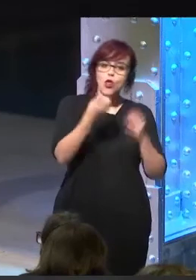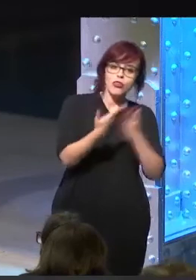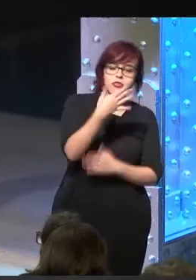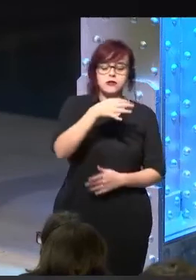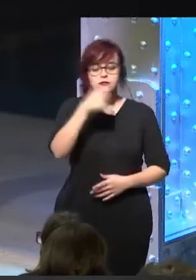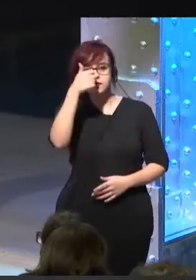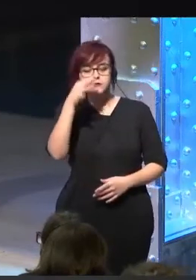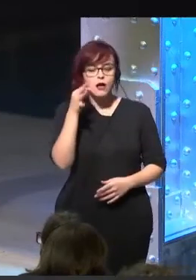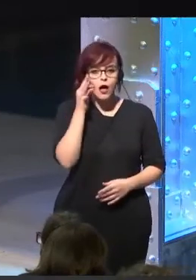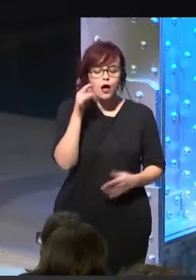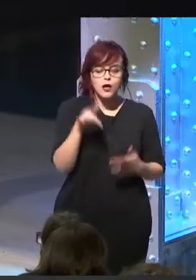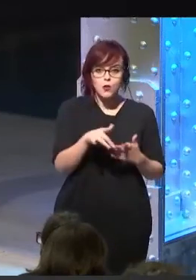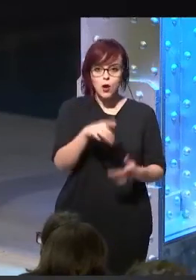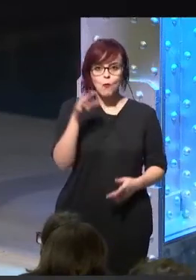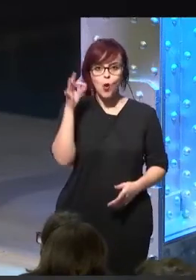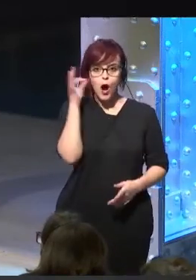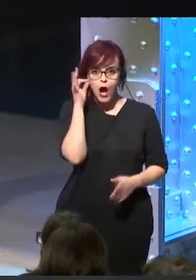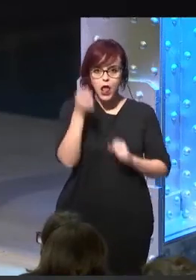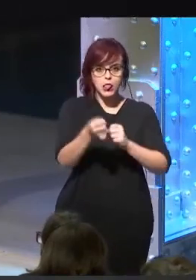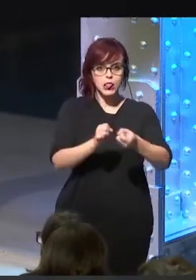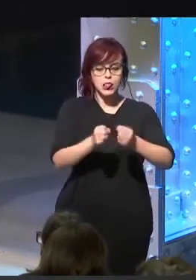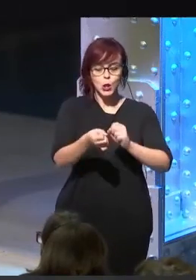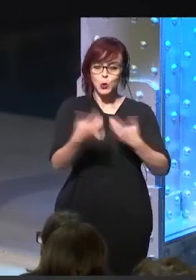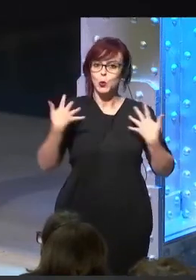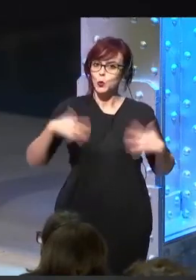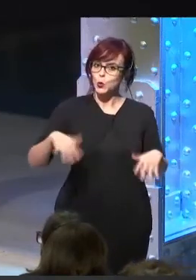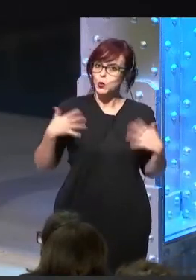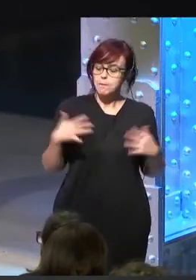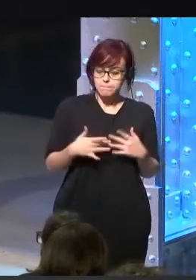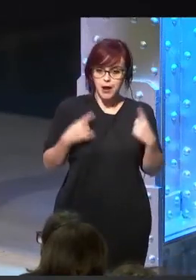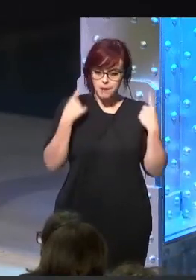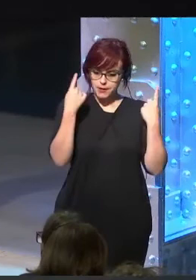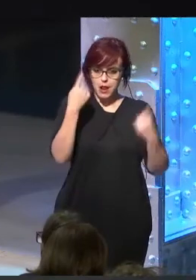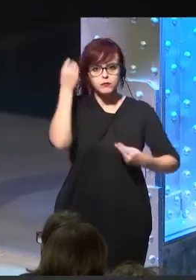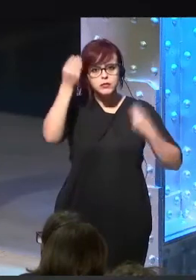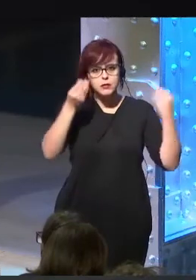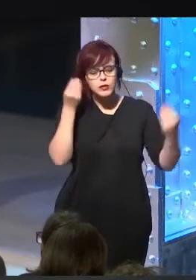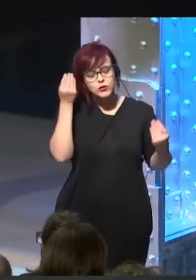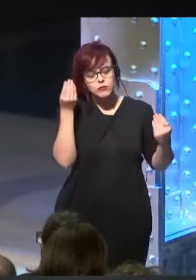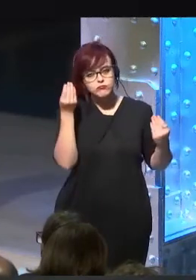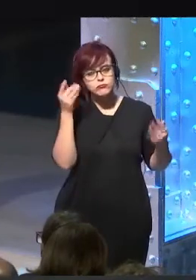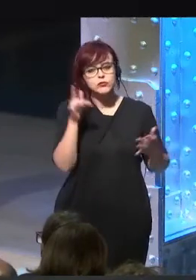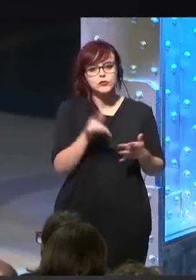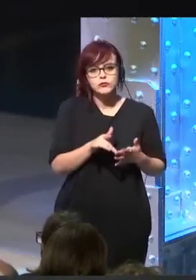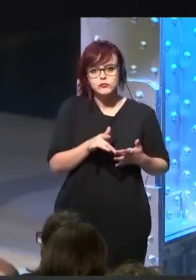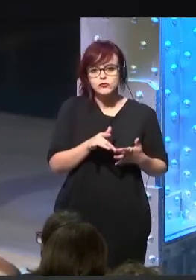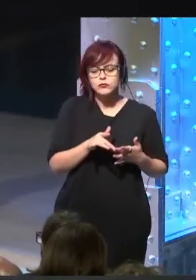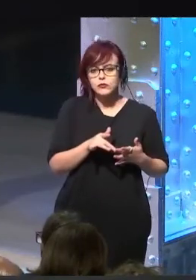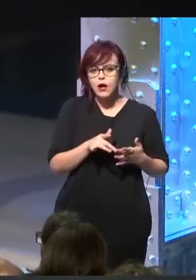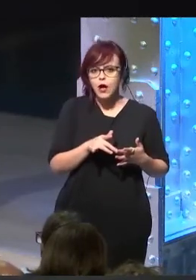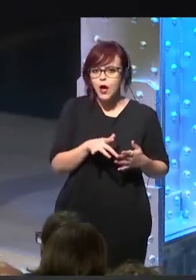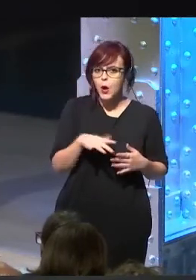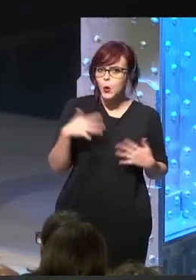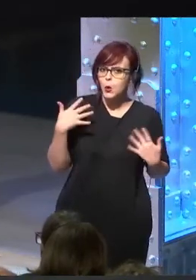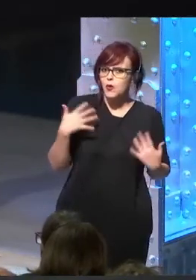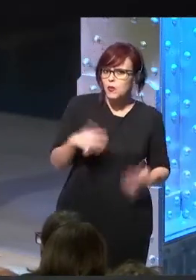And I remember that my first thought was, why is the chief steward, why are